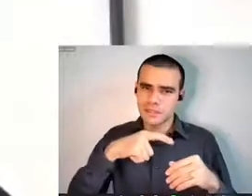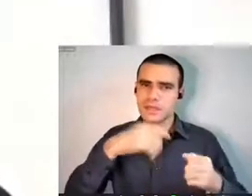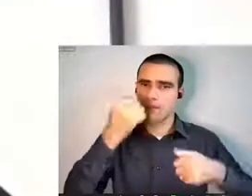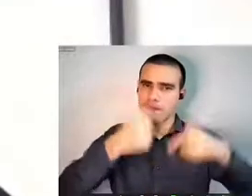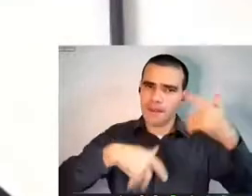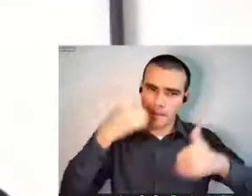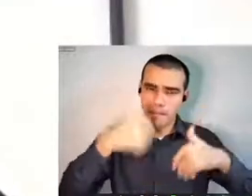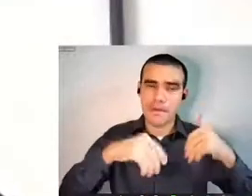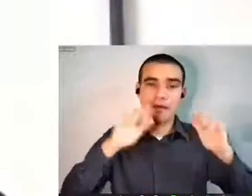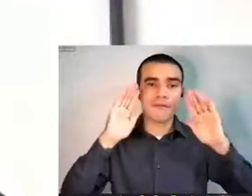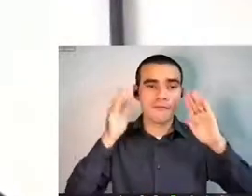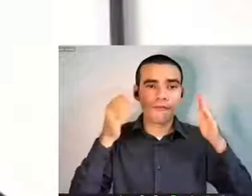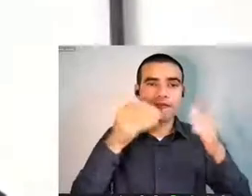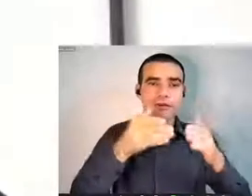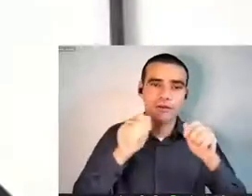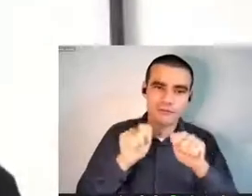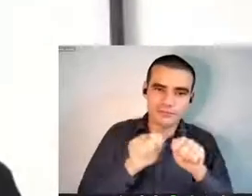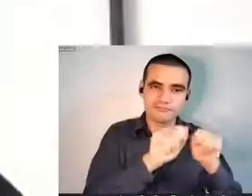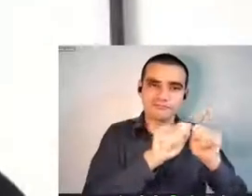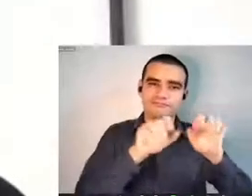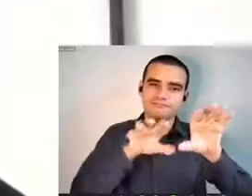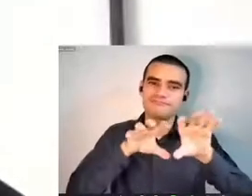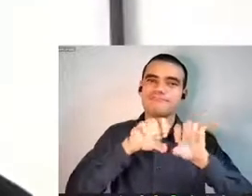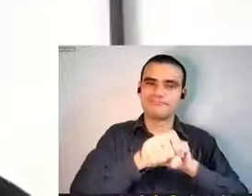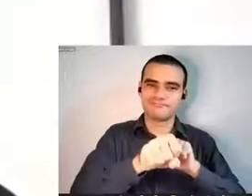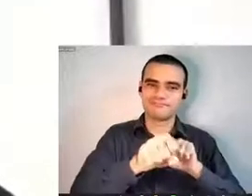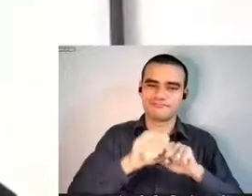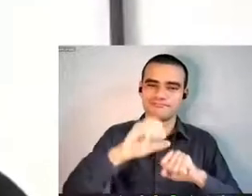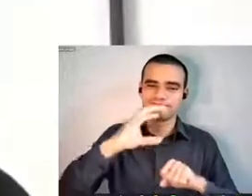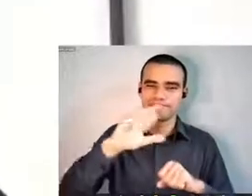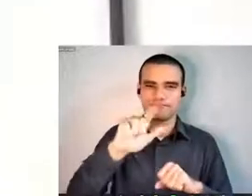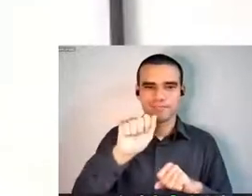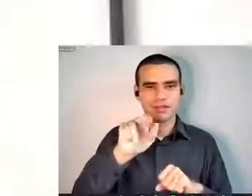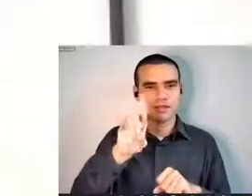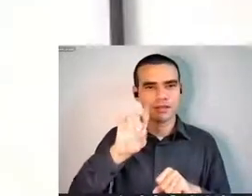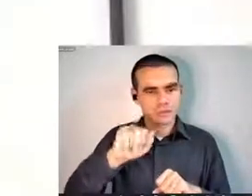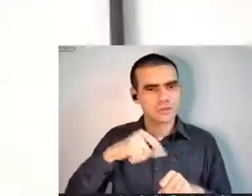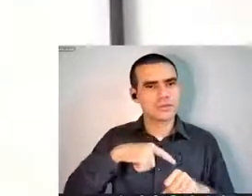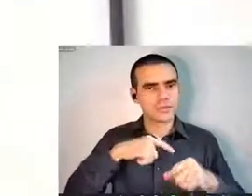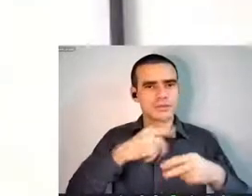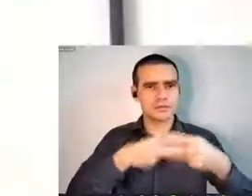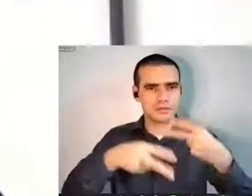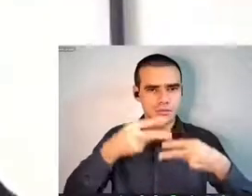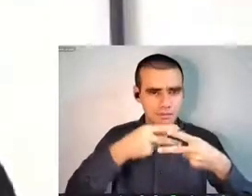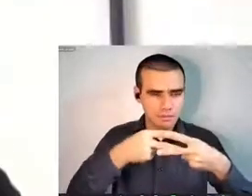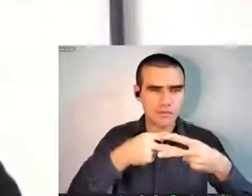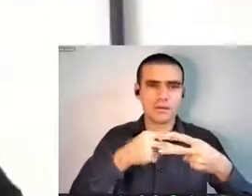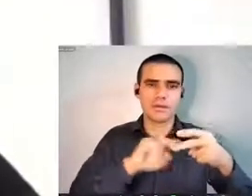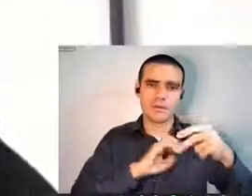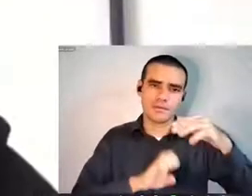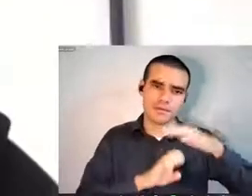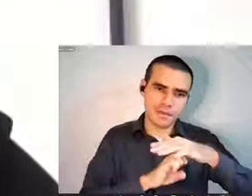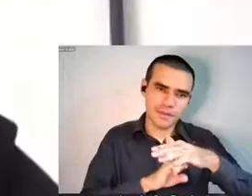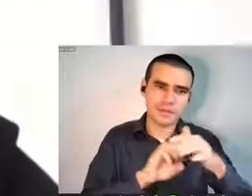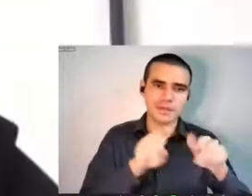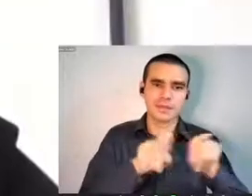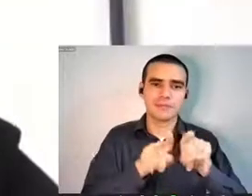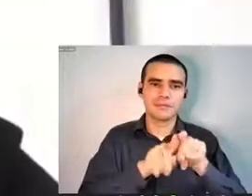bringing interesting examples focused on education. Claudio Padua is a business administrator, biologist,